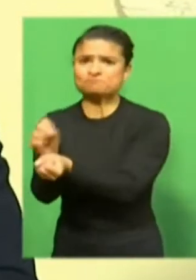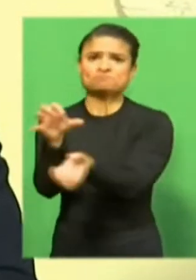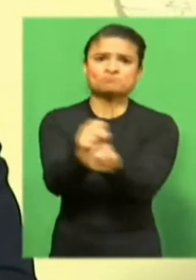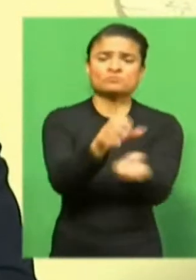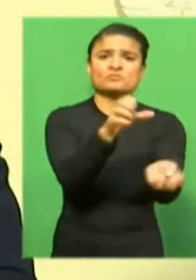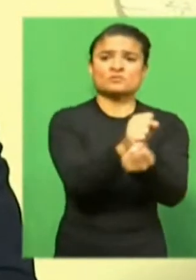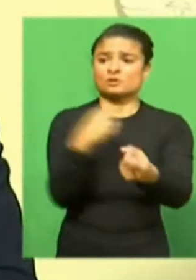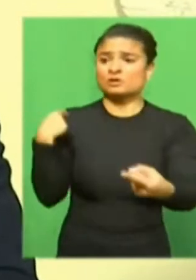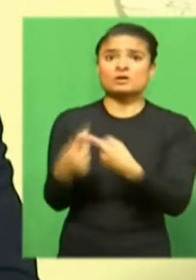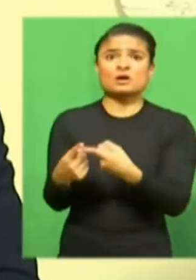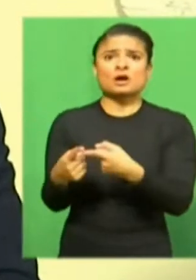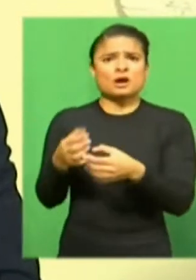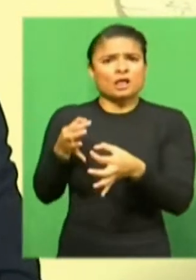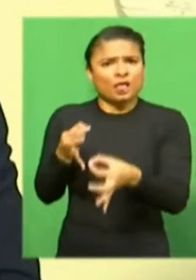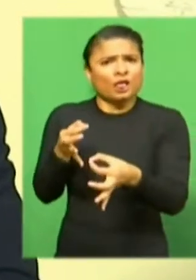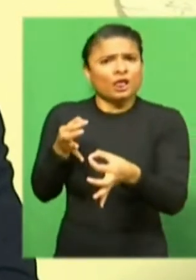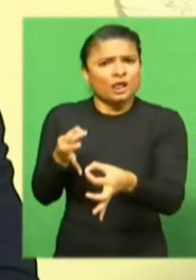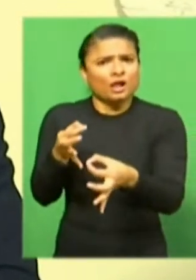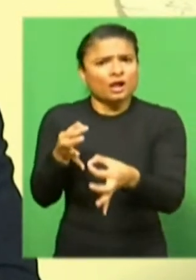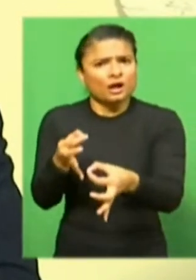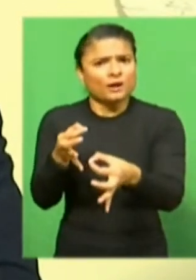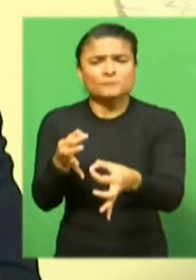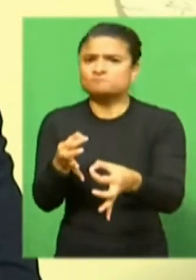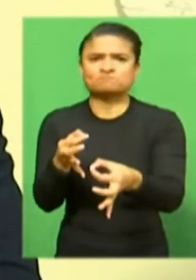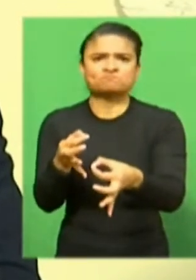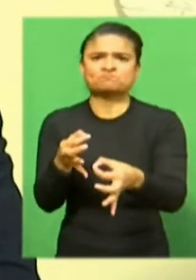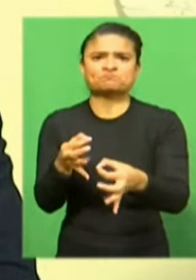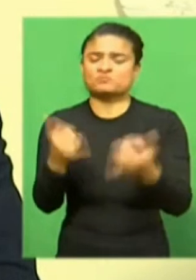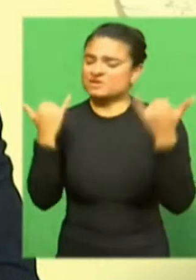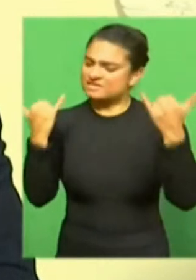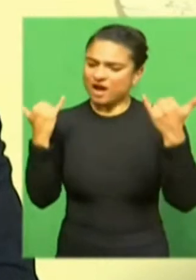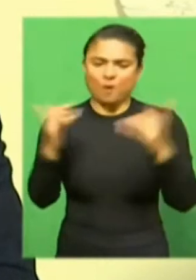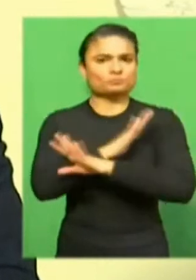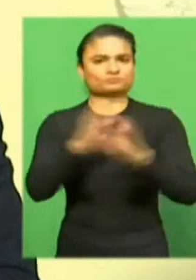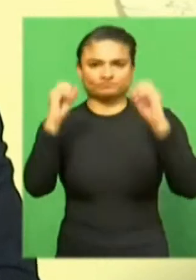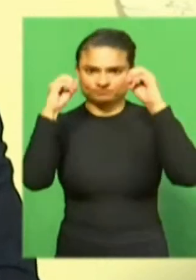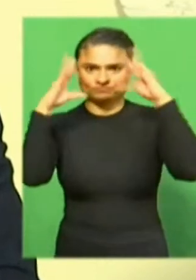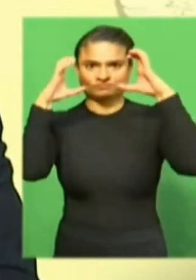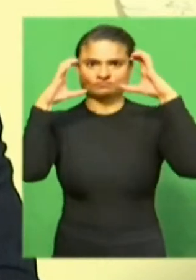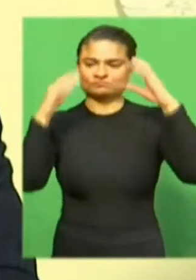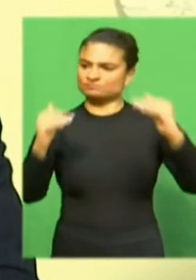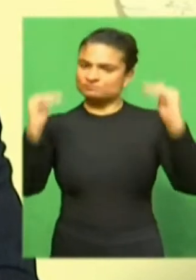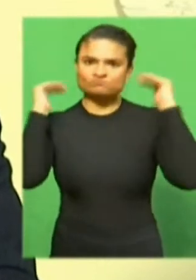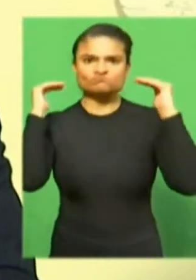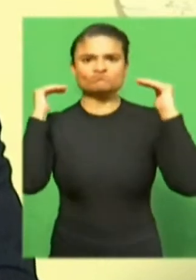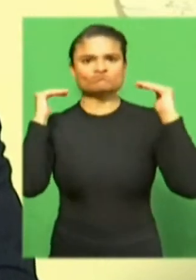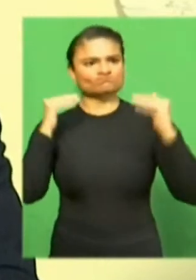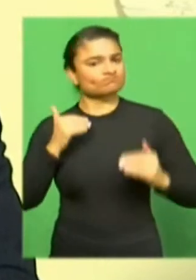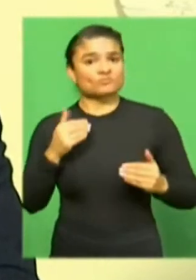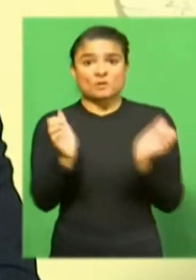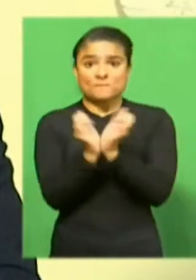order. More importantly, South Africans have demonstrated to the world